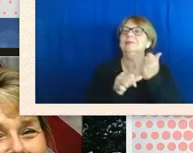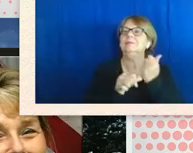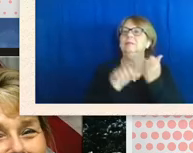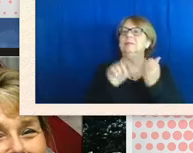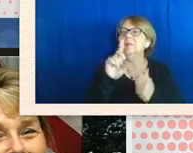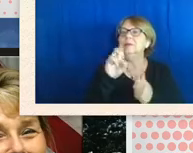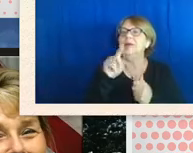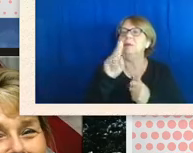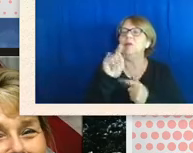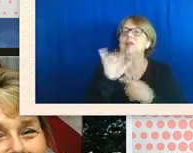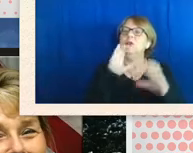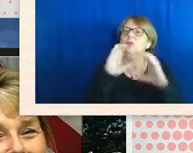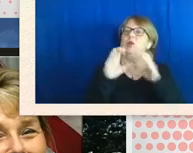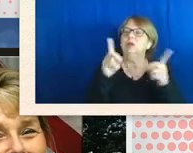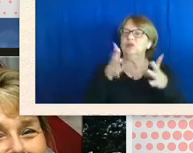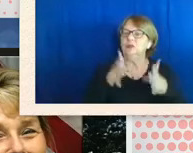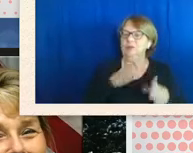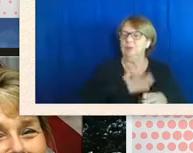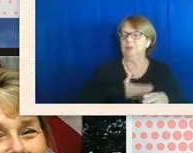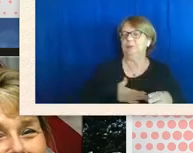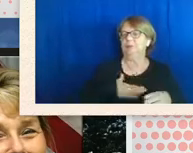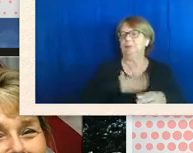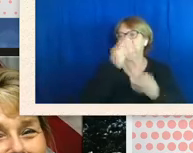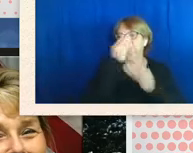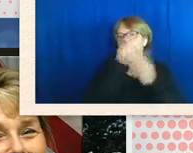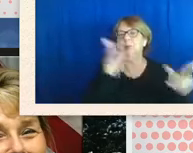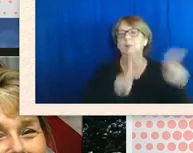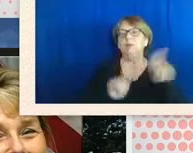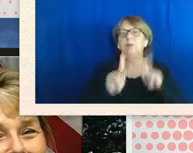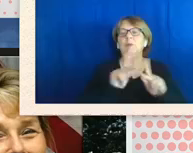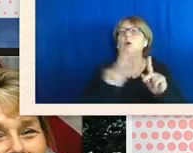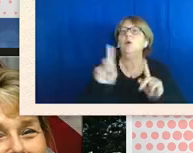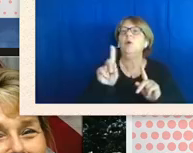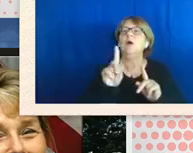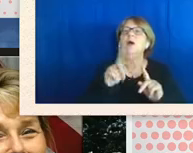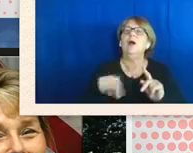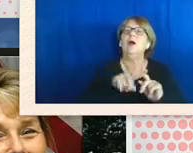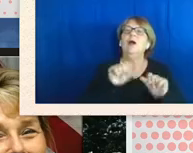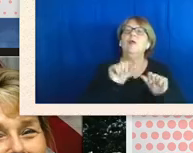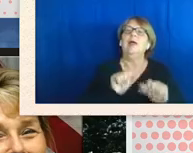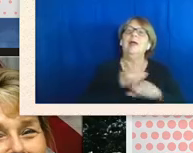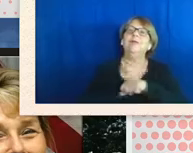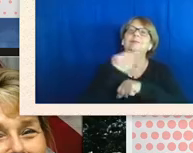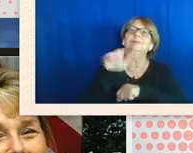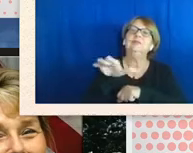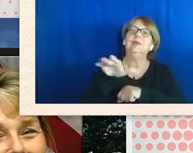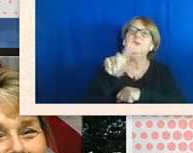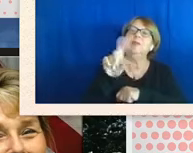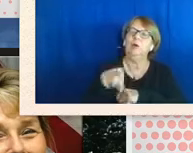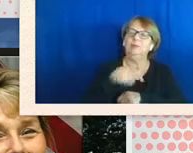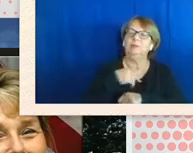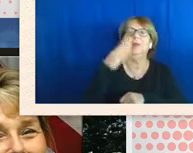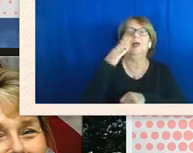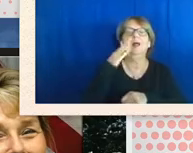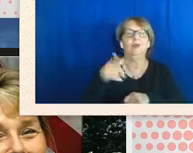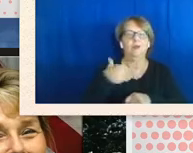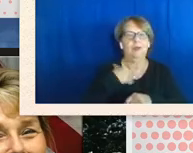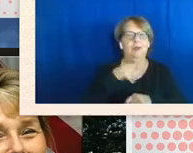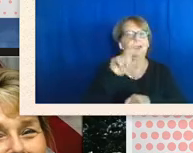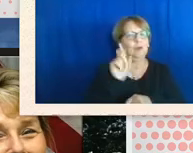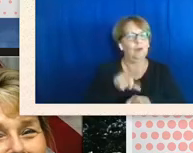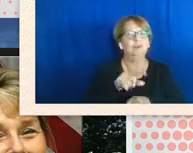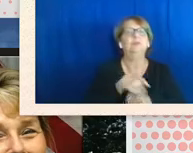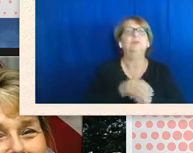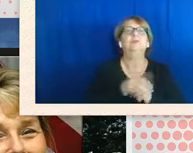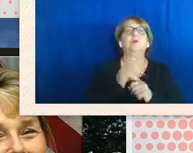would please tell people where they can send their questions. I know that you have questions. When we do this in person,